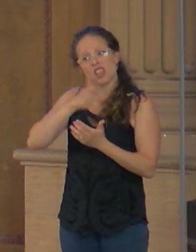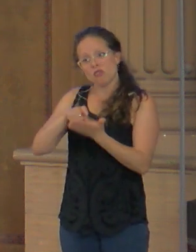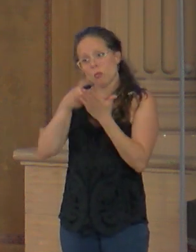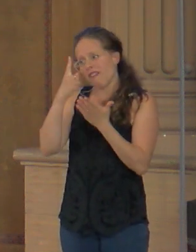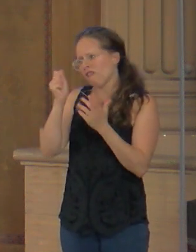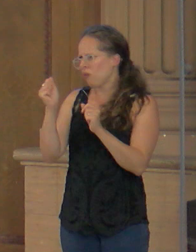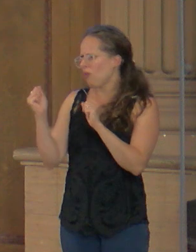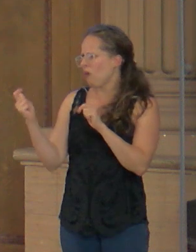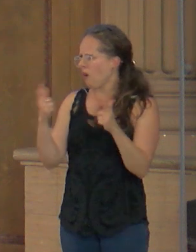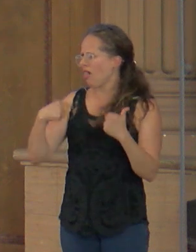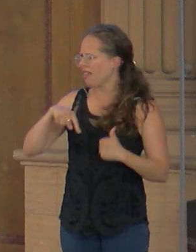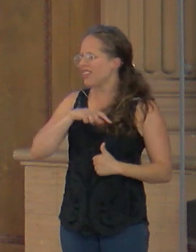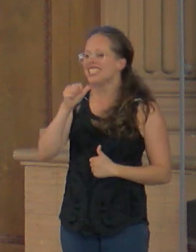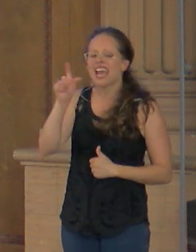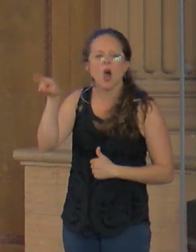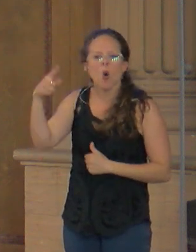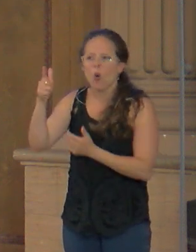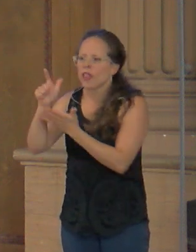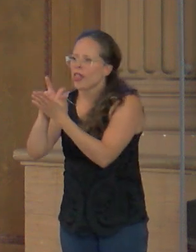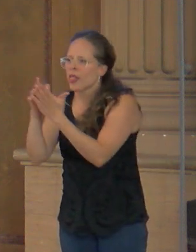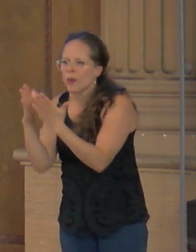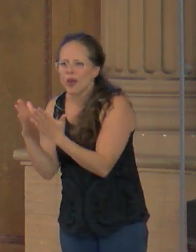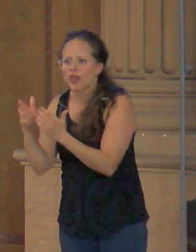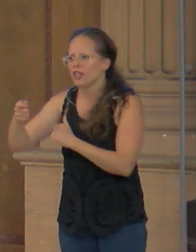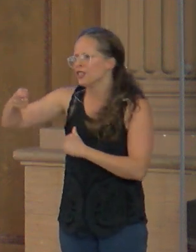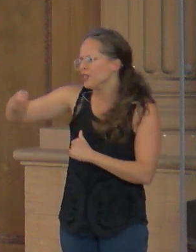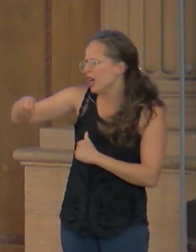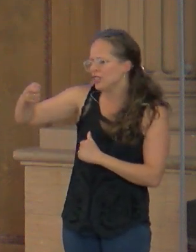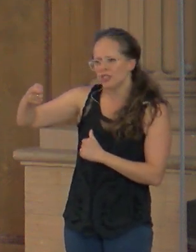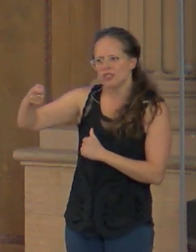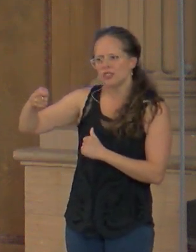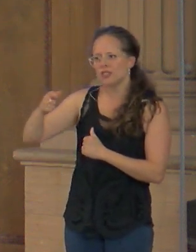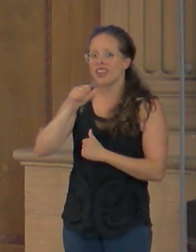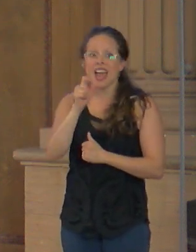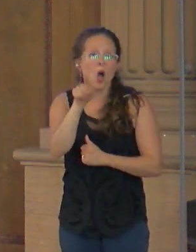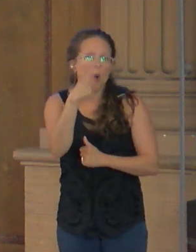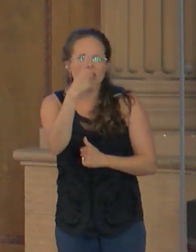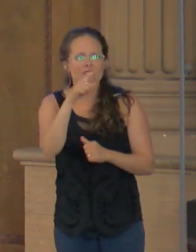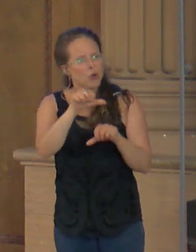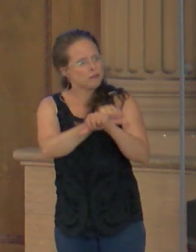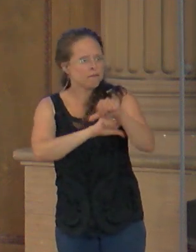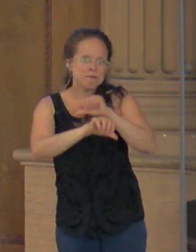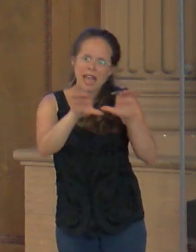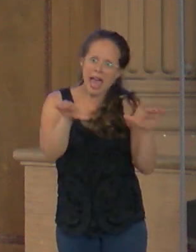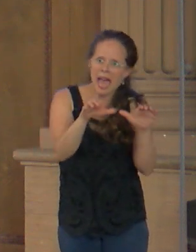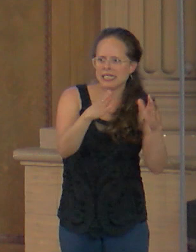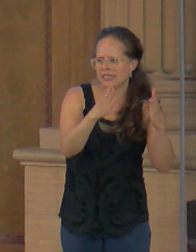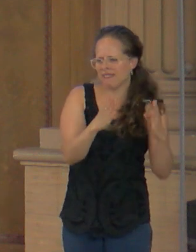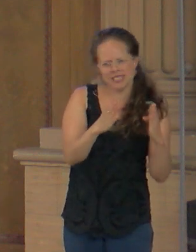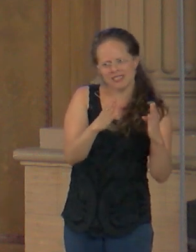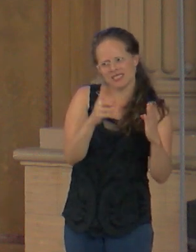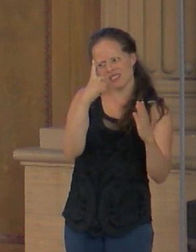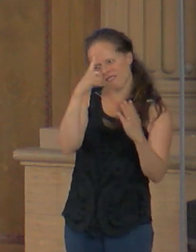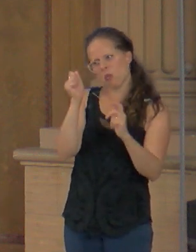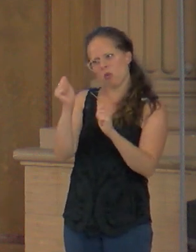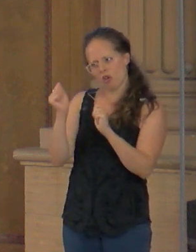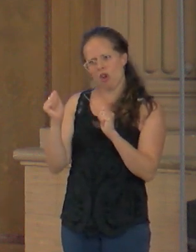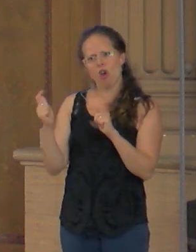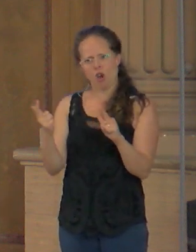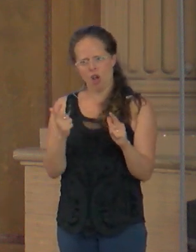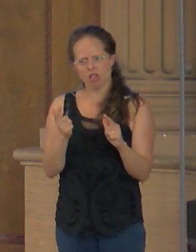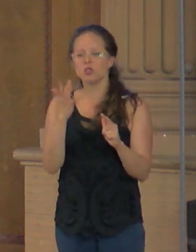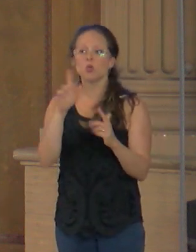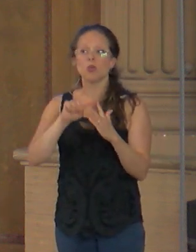It's not just for those in the courts, and it's not just for the activists. And so we'll start today with the Proverbs that talk about justice as